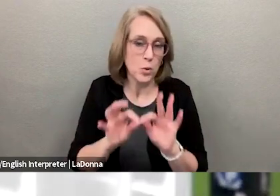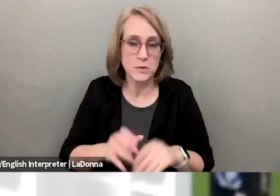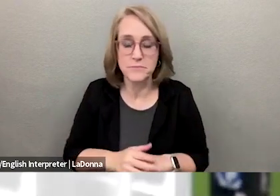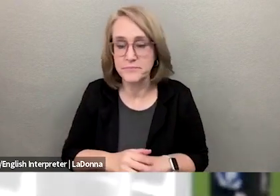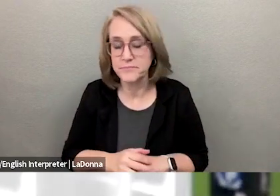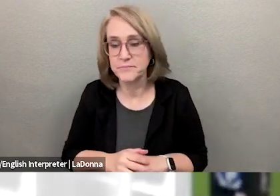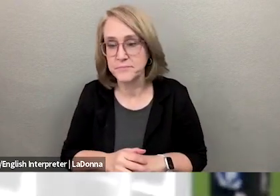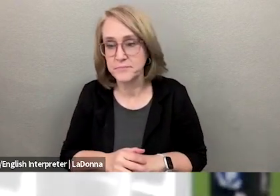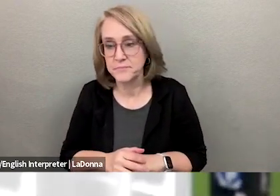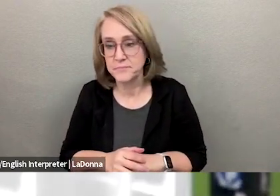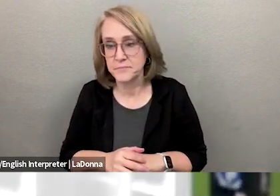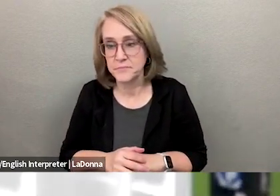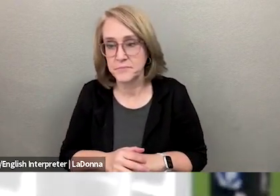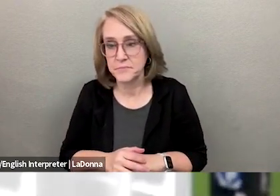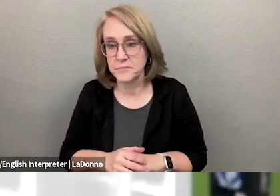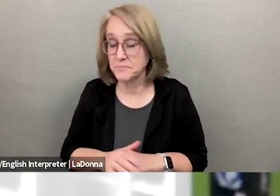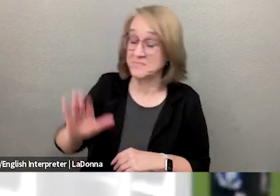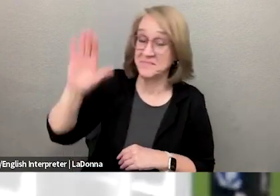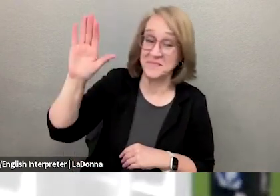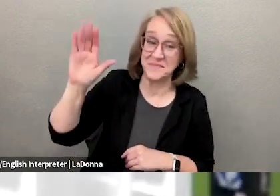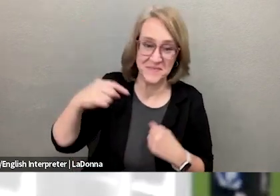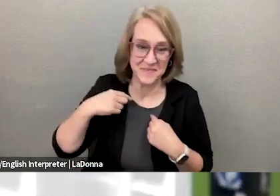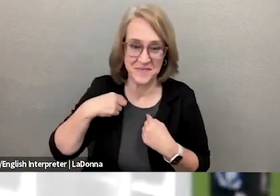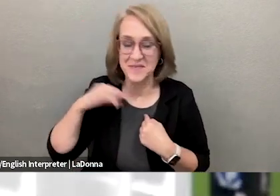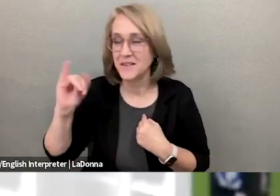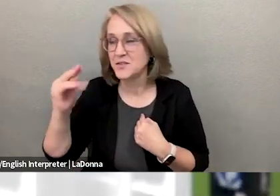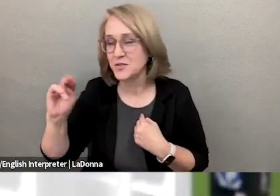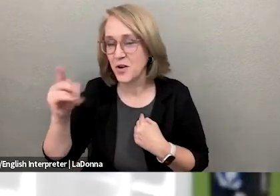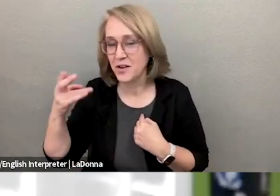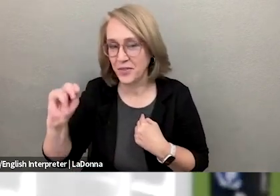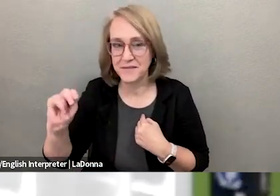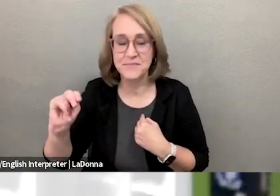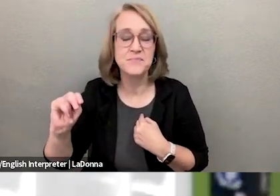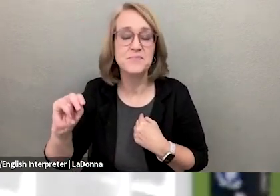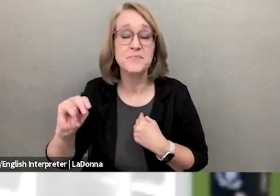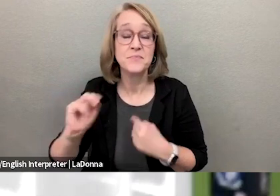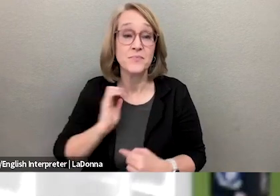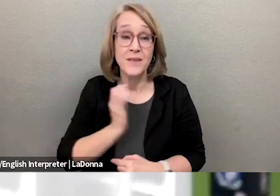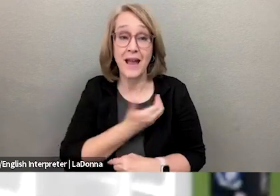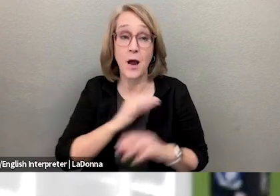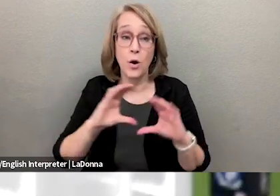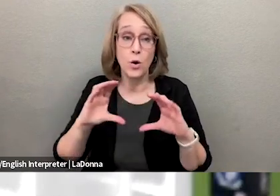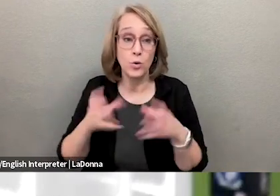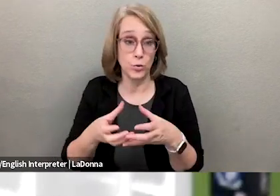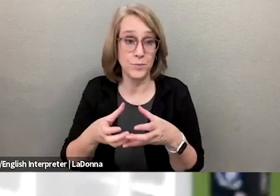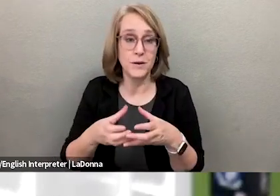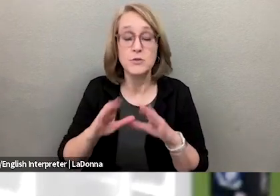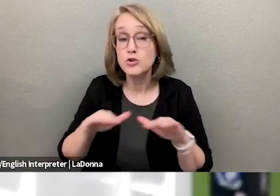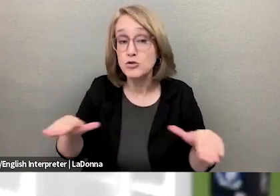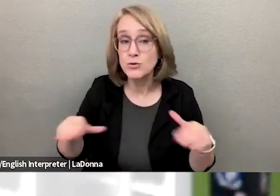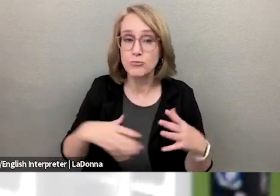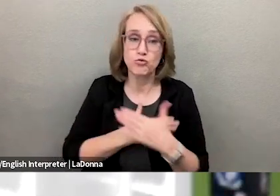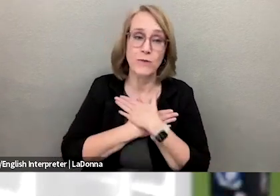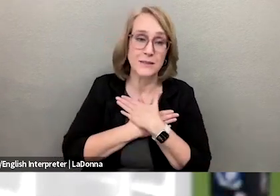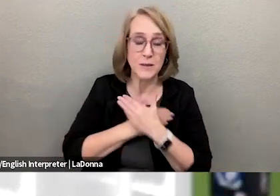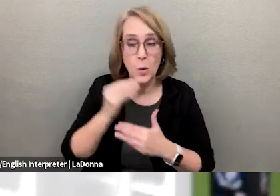Fantastic. I'll raise my hand and just kind of make a comment. So our group, Children's Respite Homes of America, I